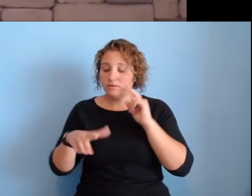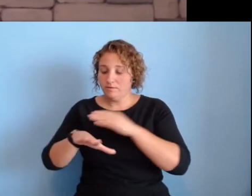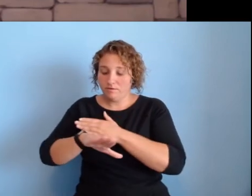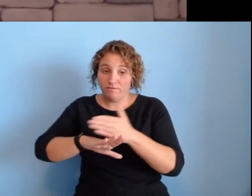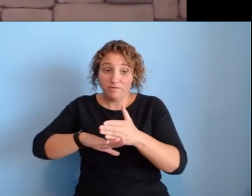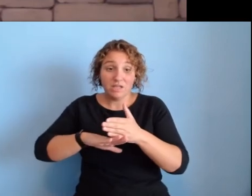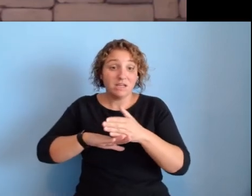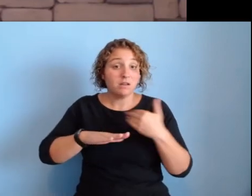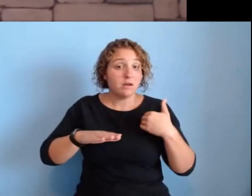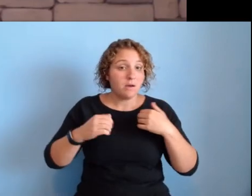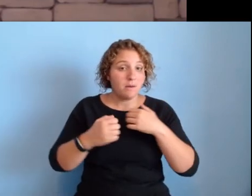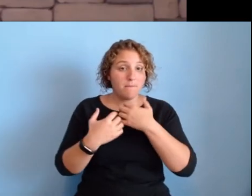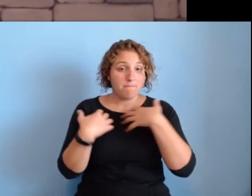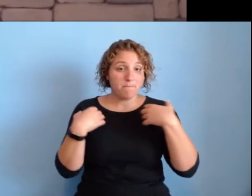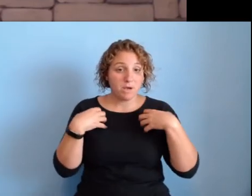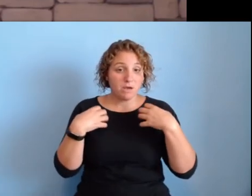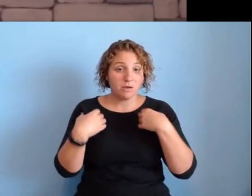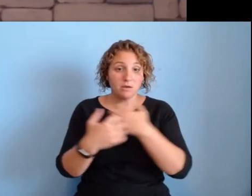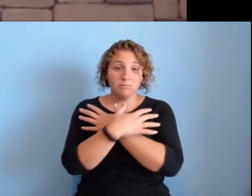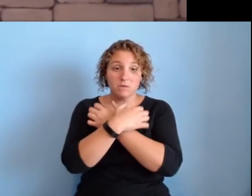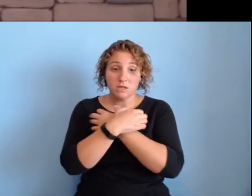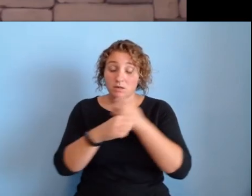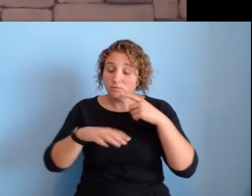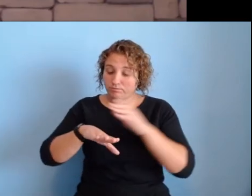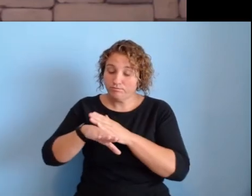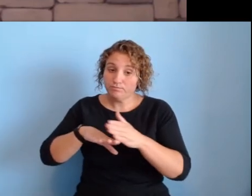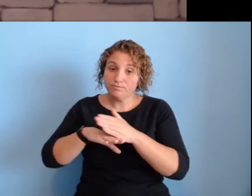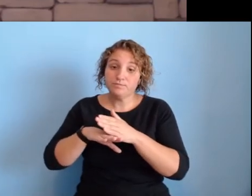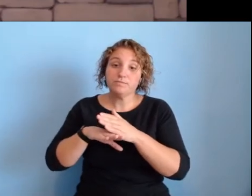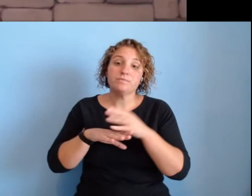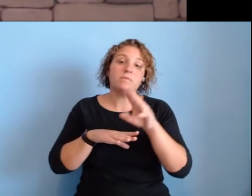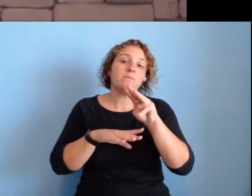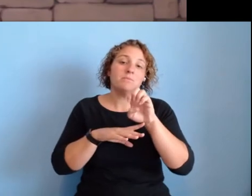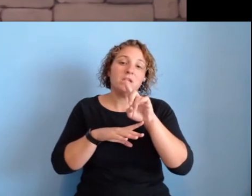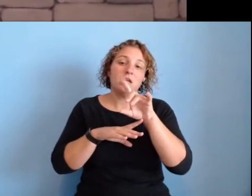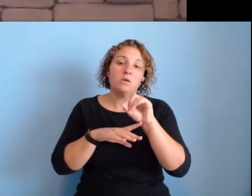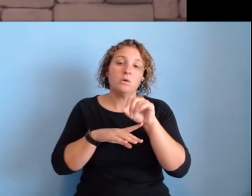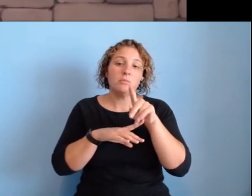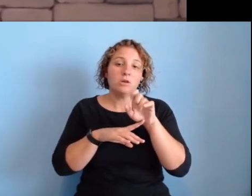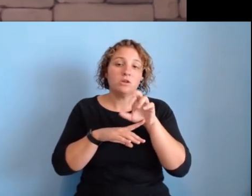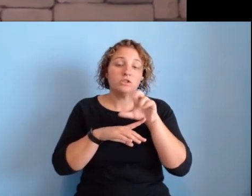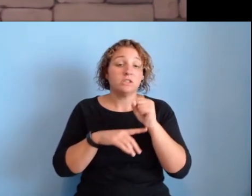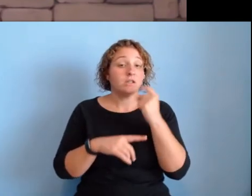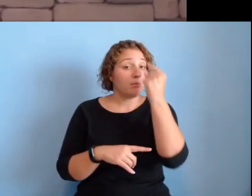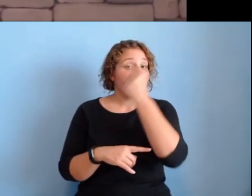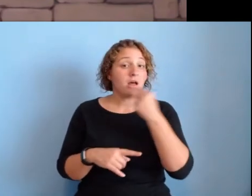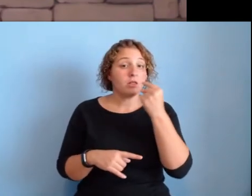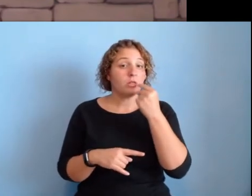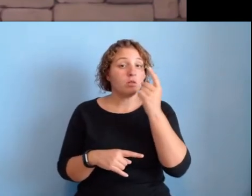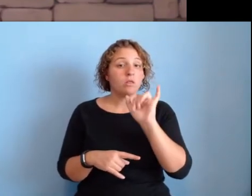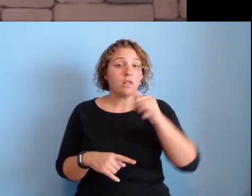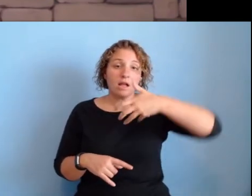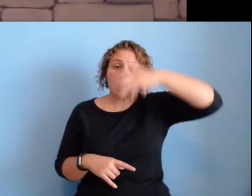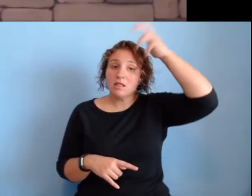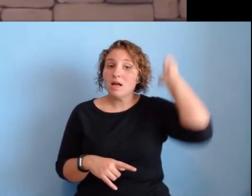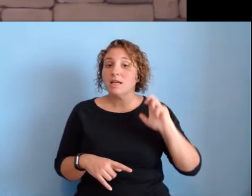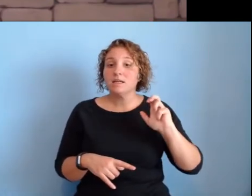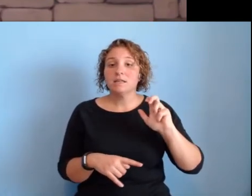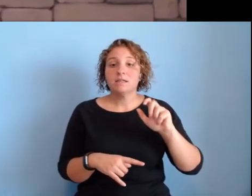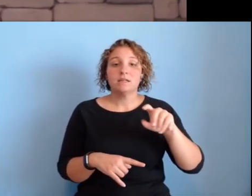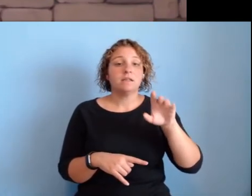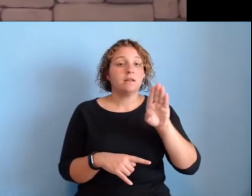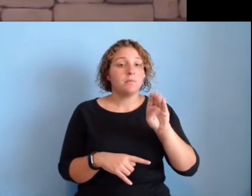influence. His mouth was as the mouth of a lion, Babylonian influence. And the mystery rides on him. And the dragon, the devil from